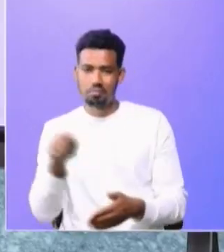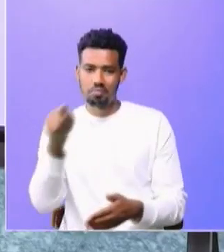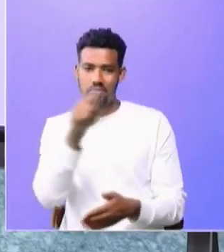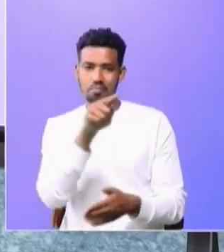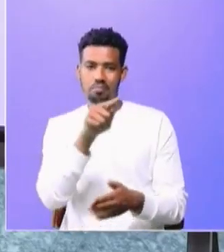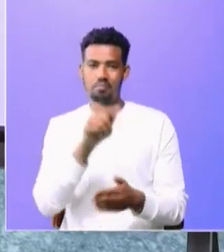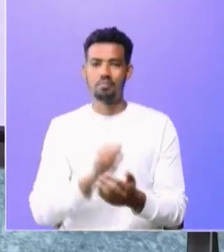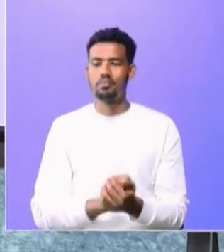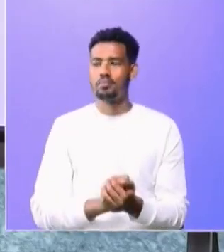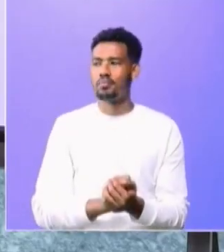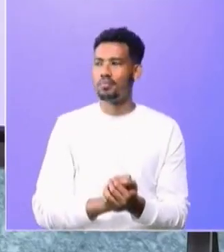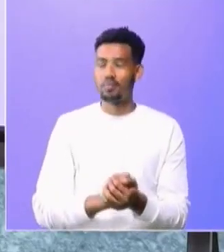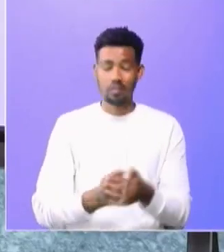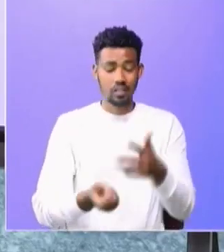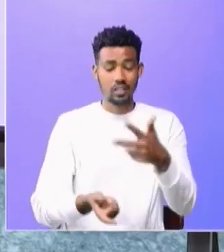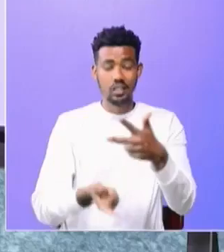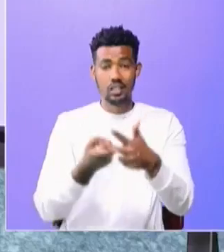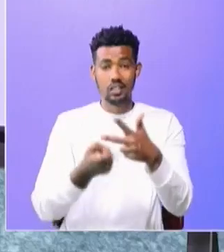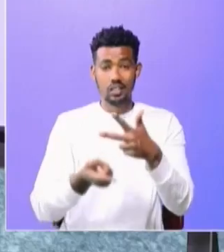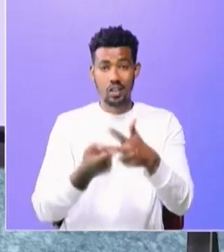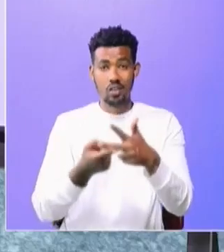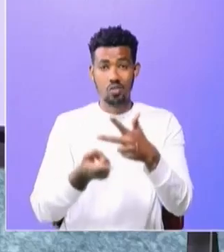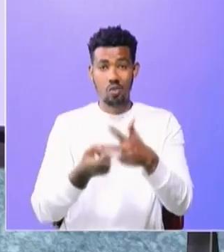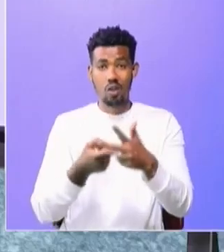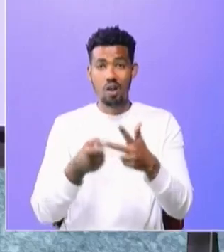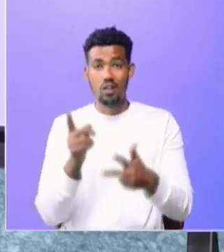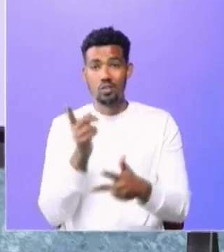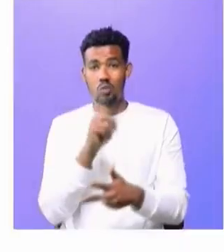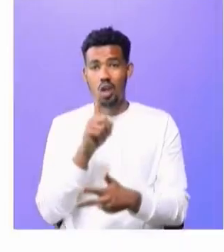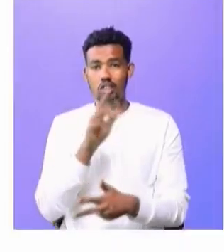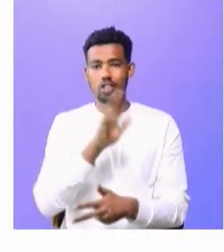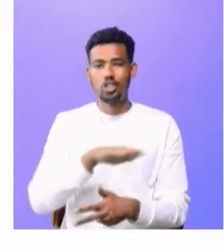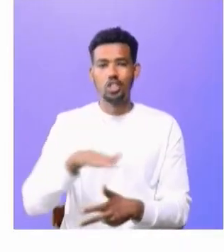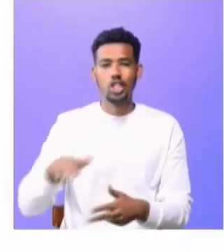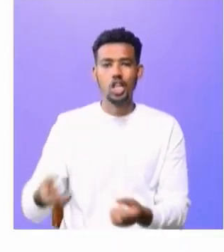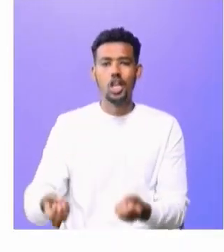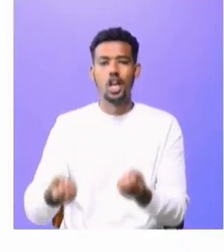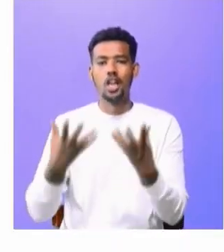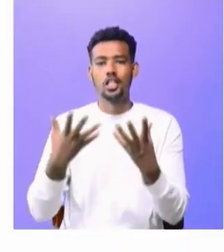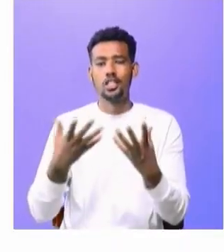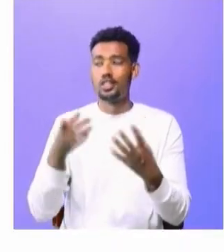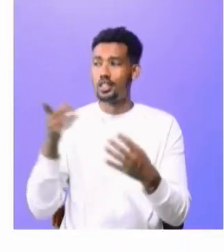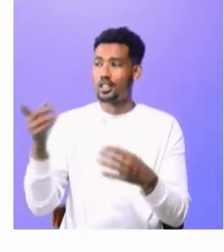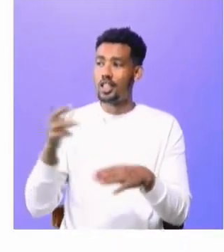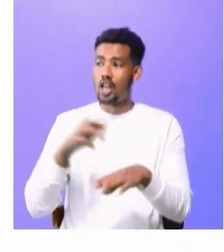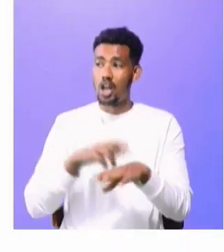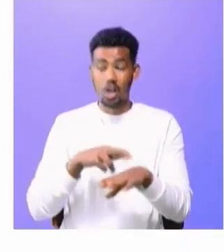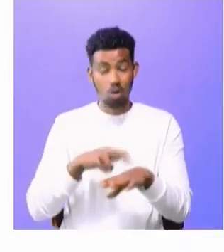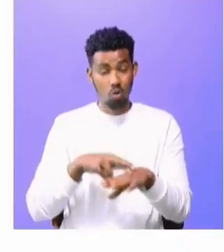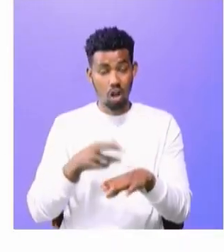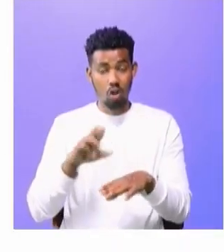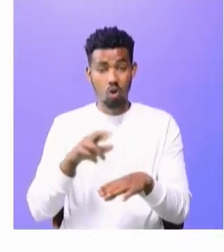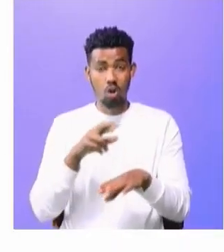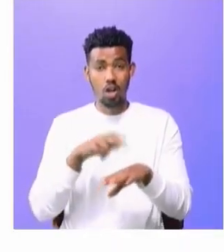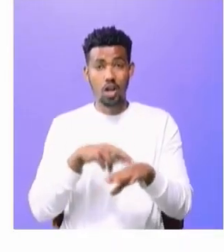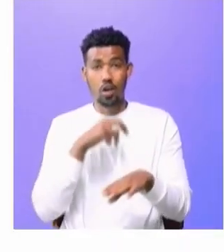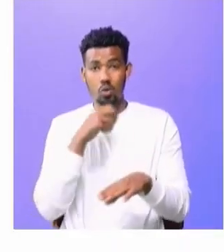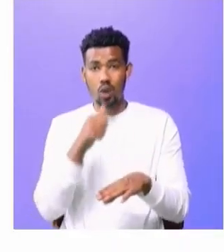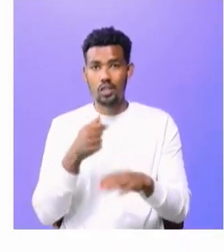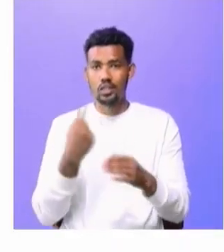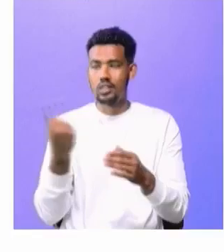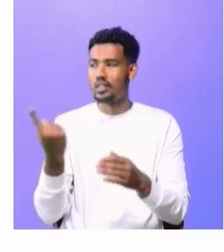one, children. Children. Here is irregular. There is a singular form of